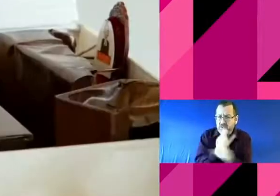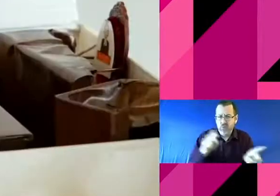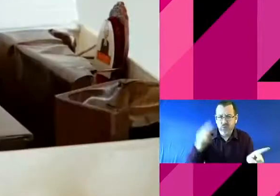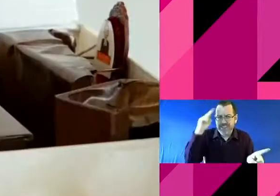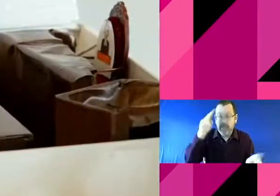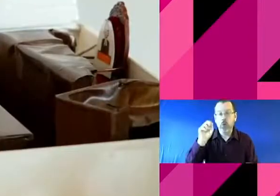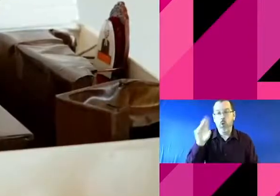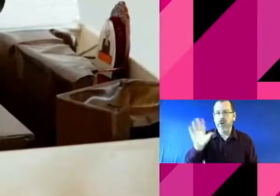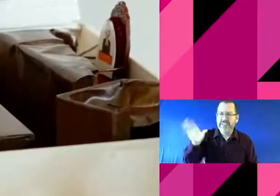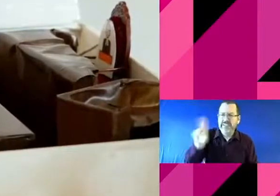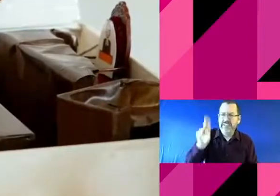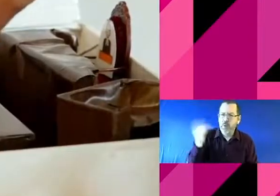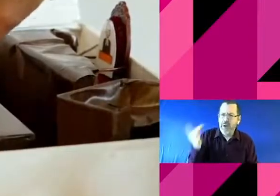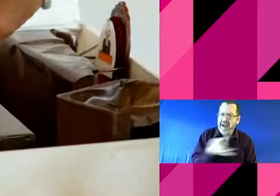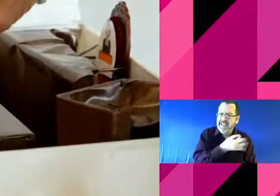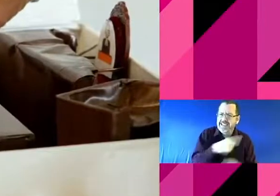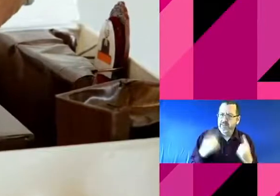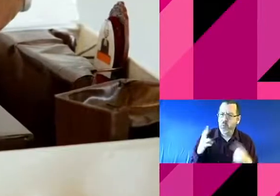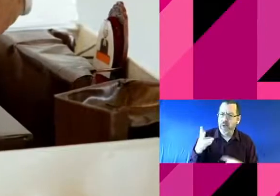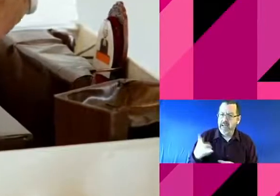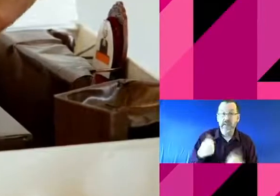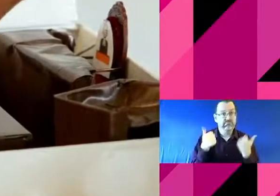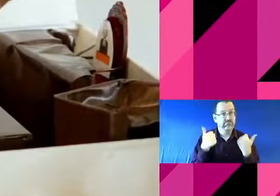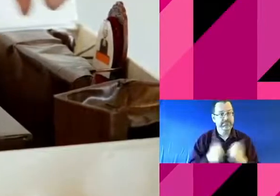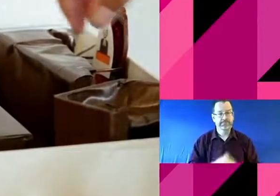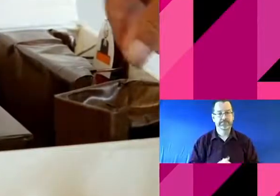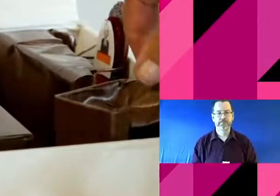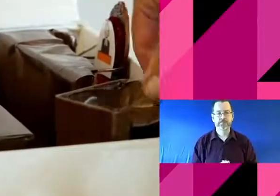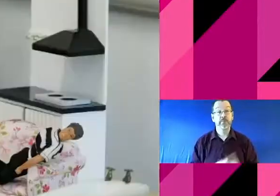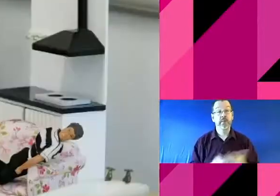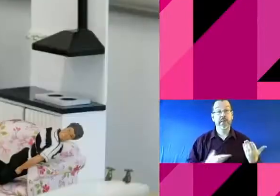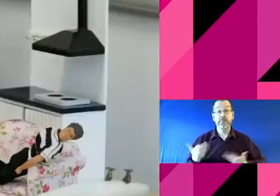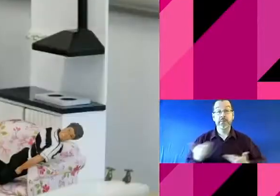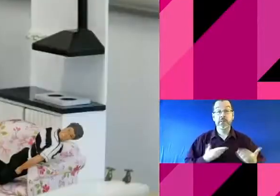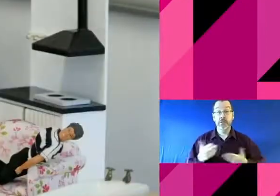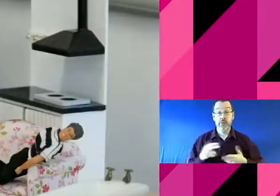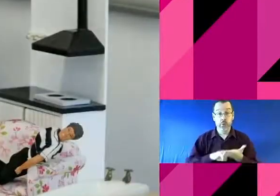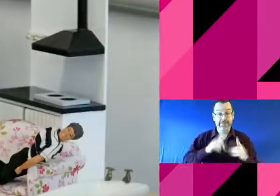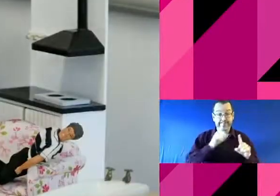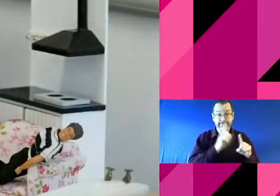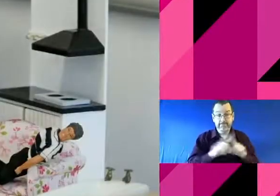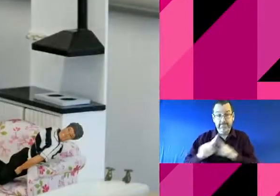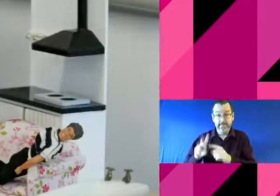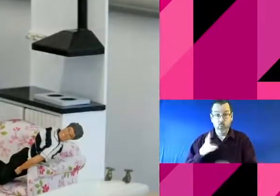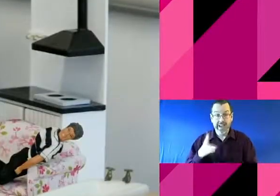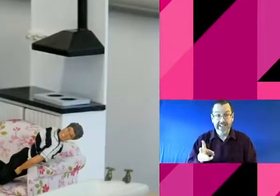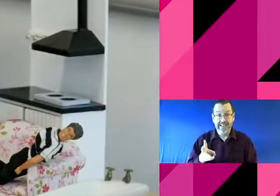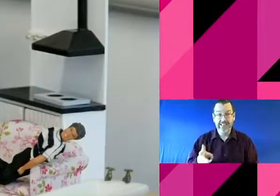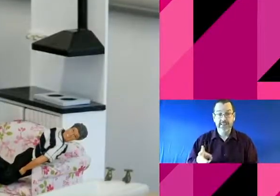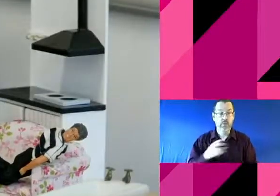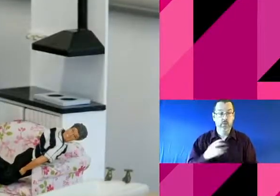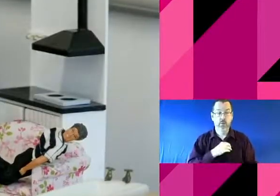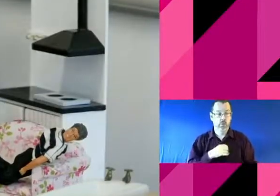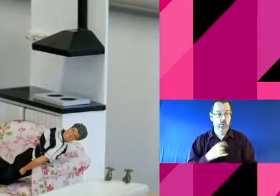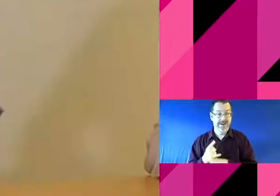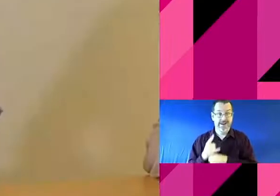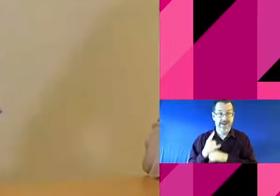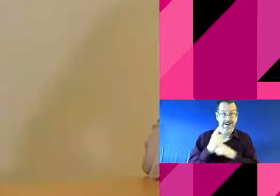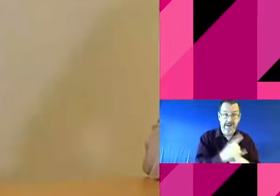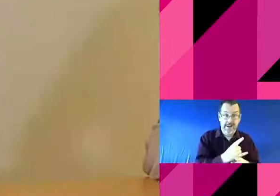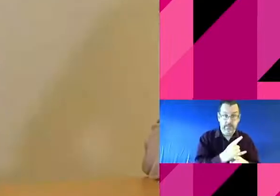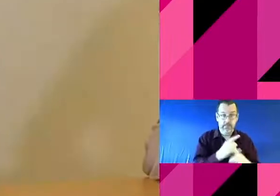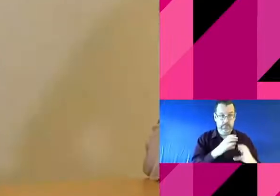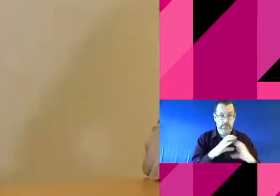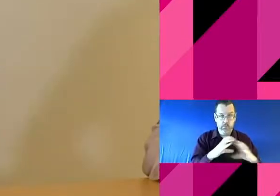question? Intermediaries use a variety of aids to help vulnerable people to communicate about subjects they find